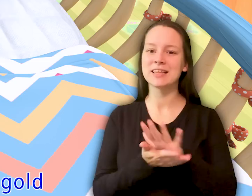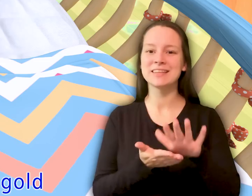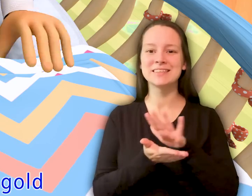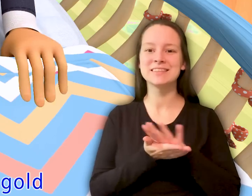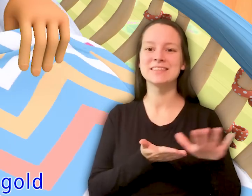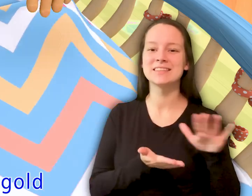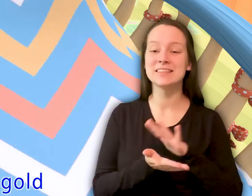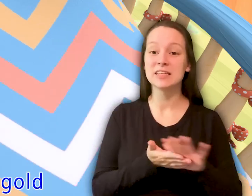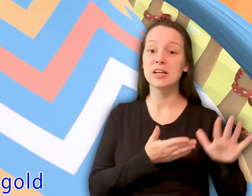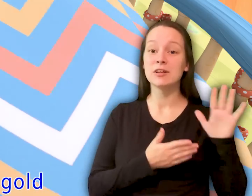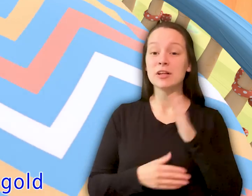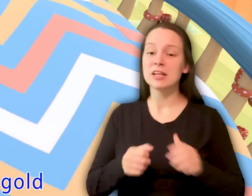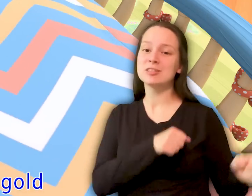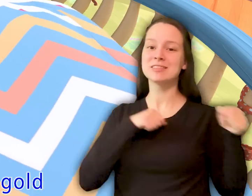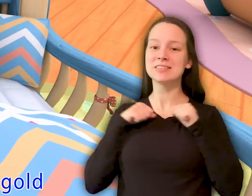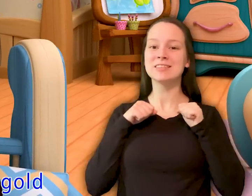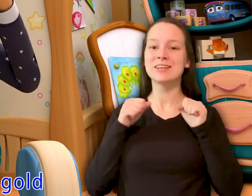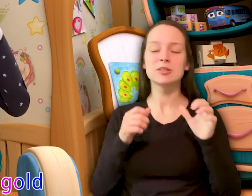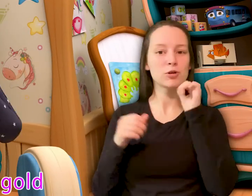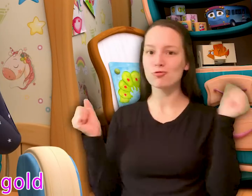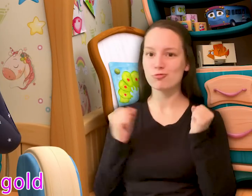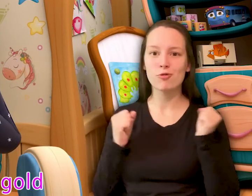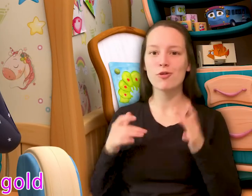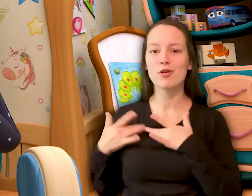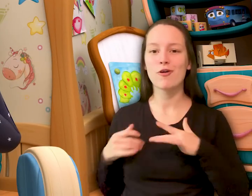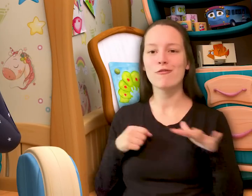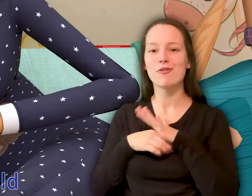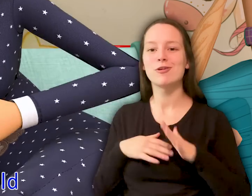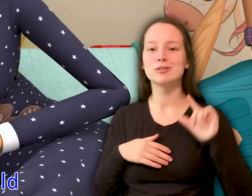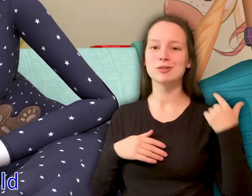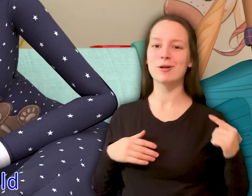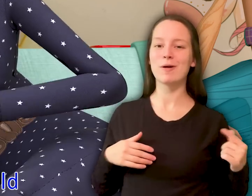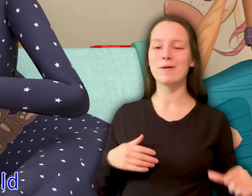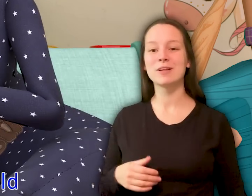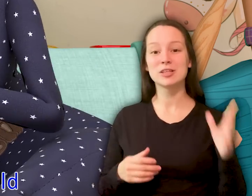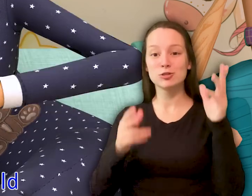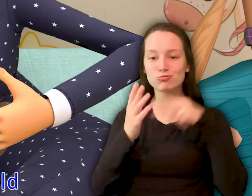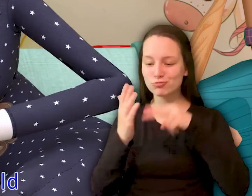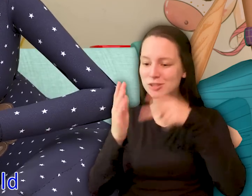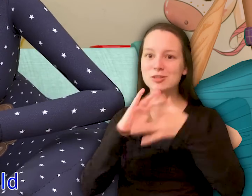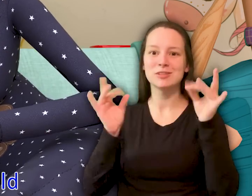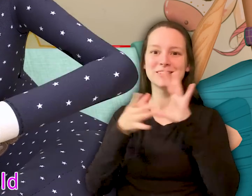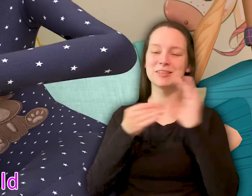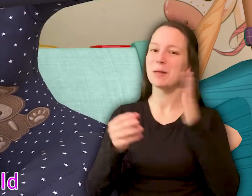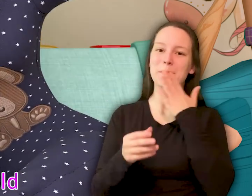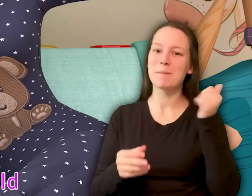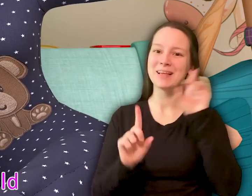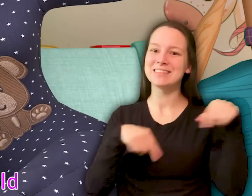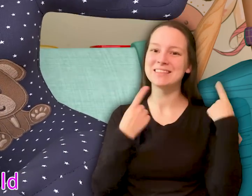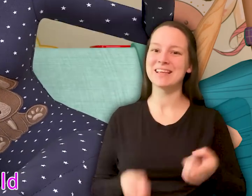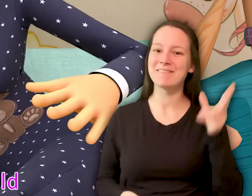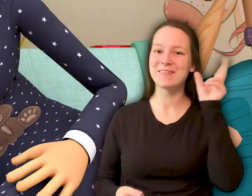clean covering us from cold with a heart full of gold and reading a story is the